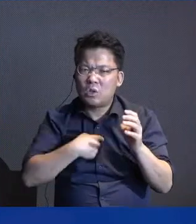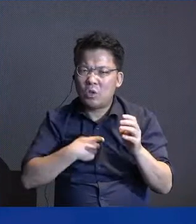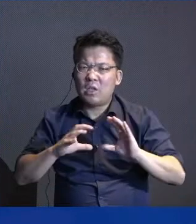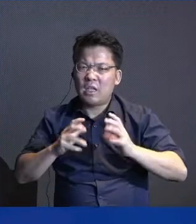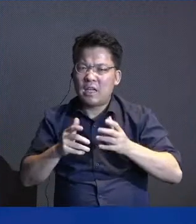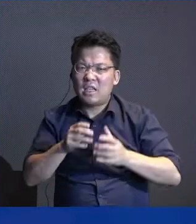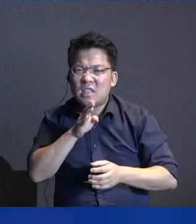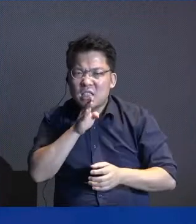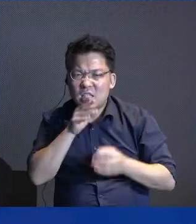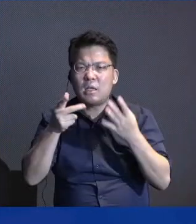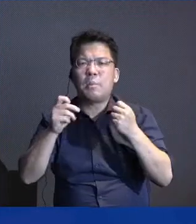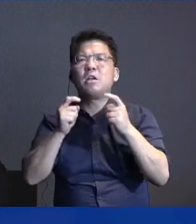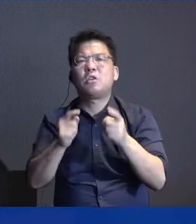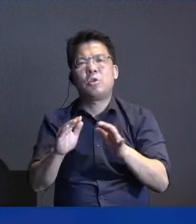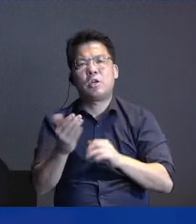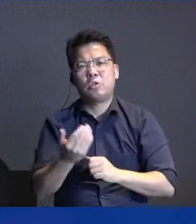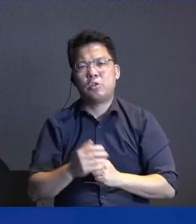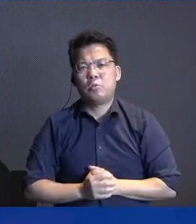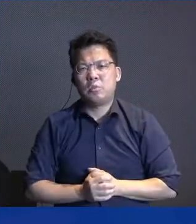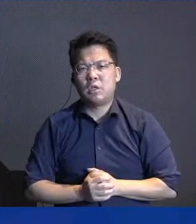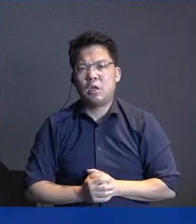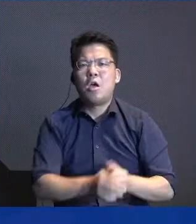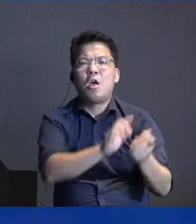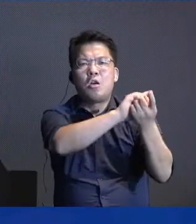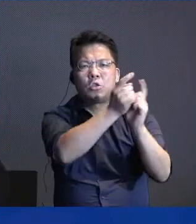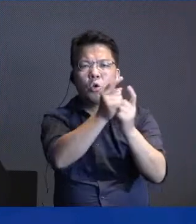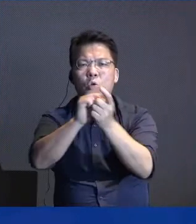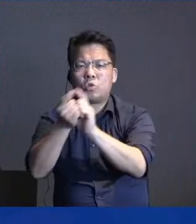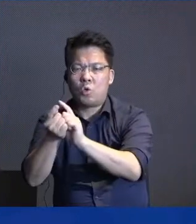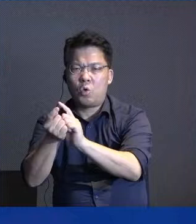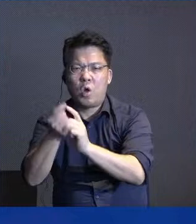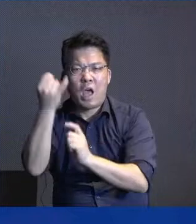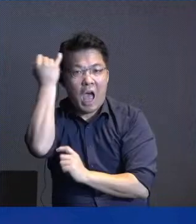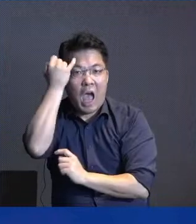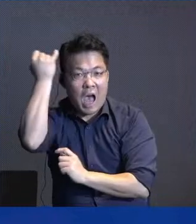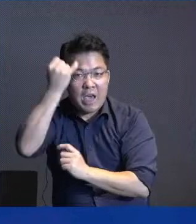help those who need that. So,